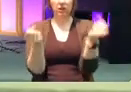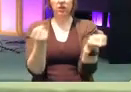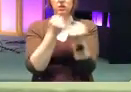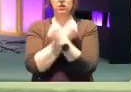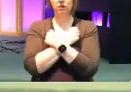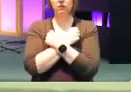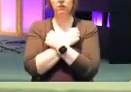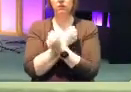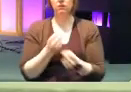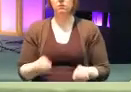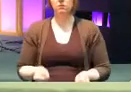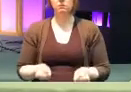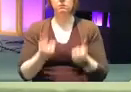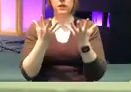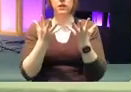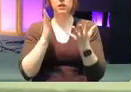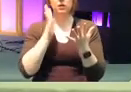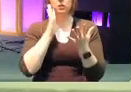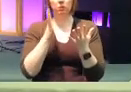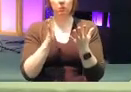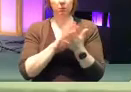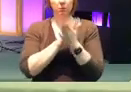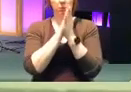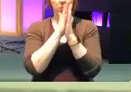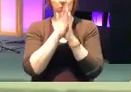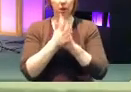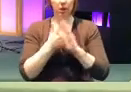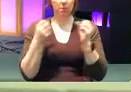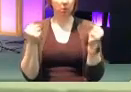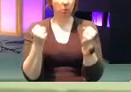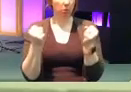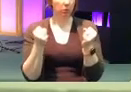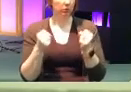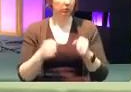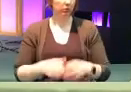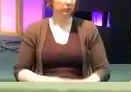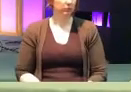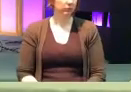love of many will grow cold.